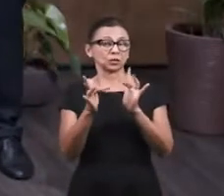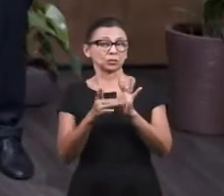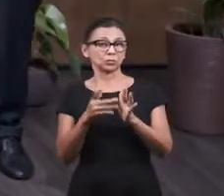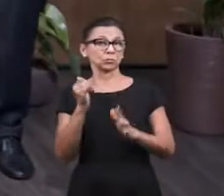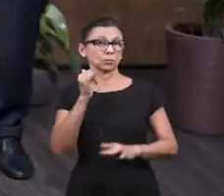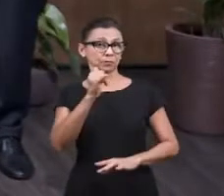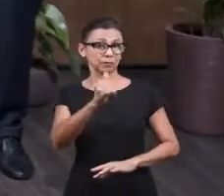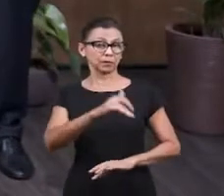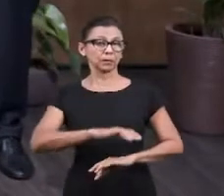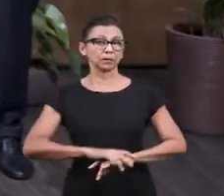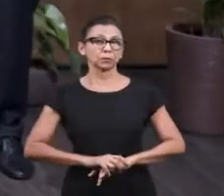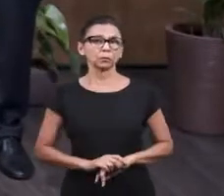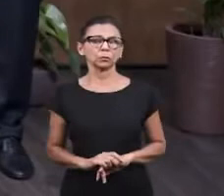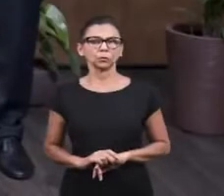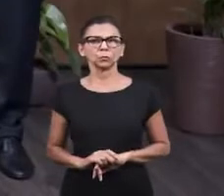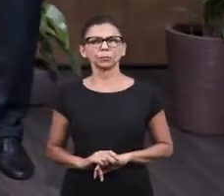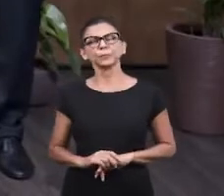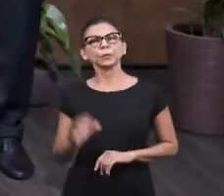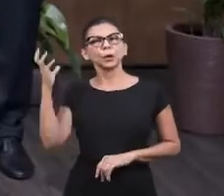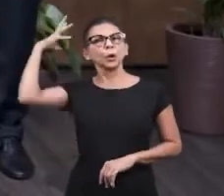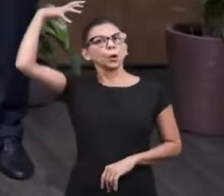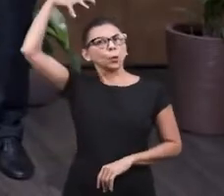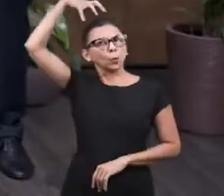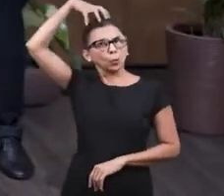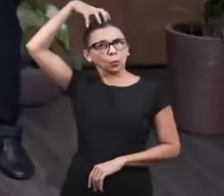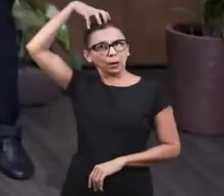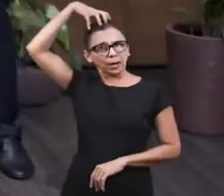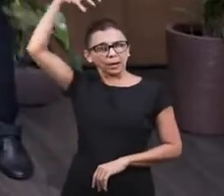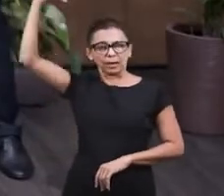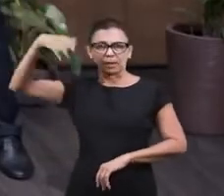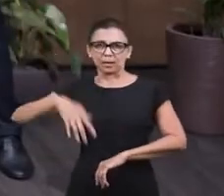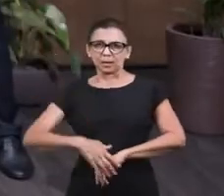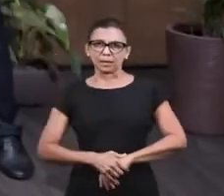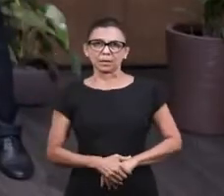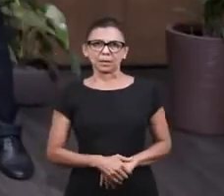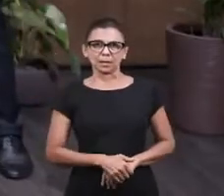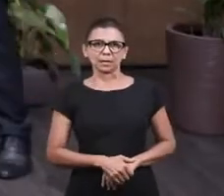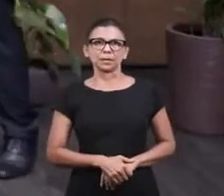Jesus. The creditor, or the kingdom master,